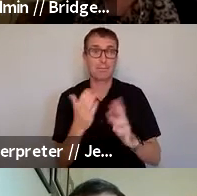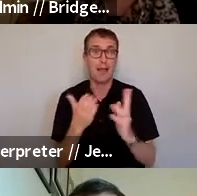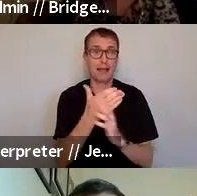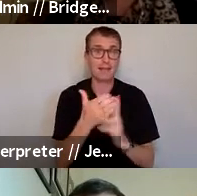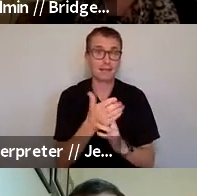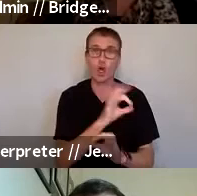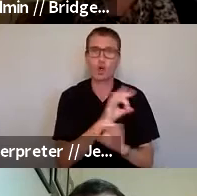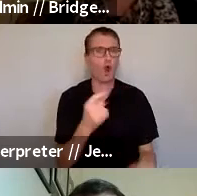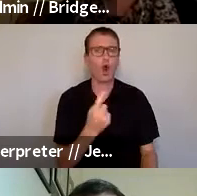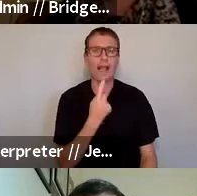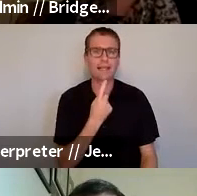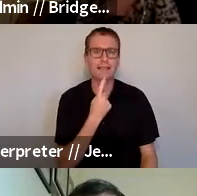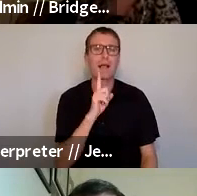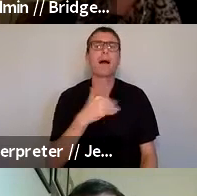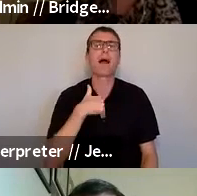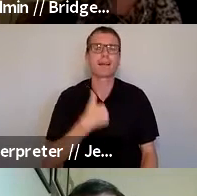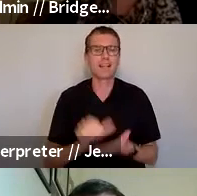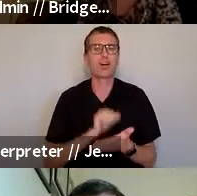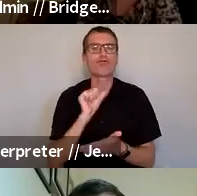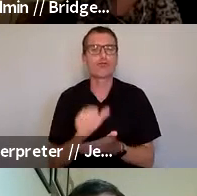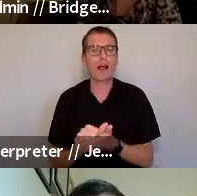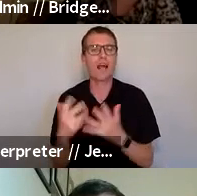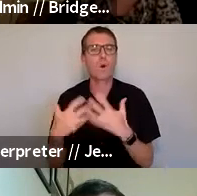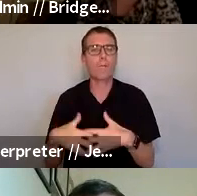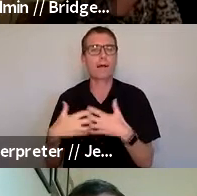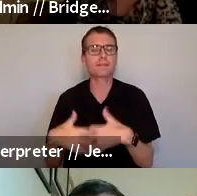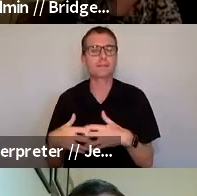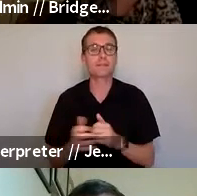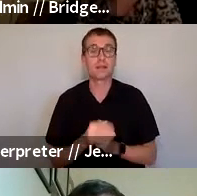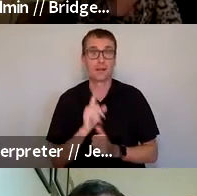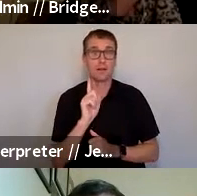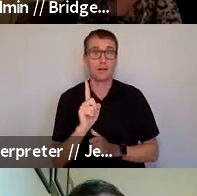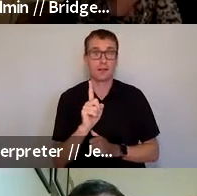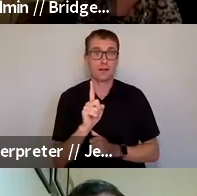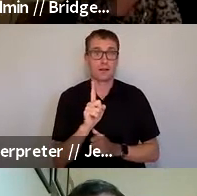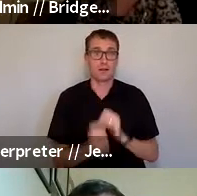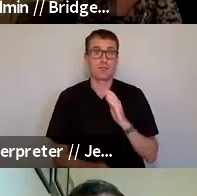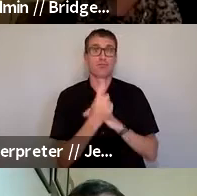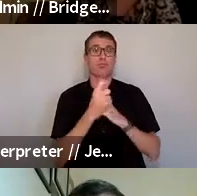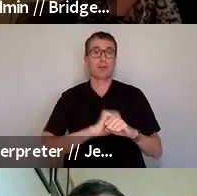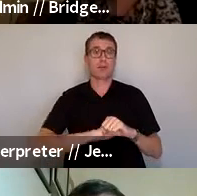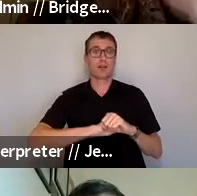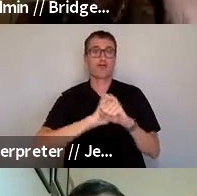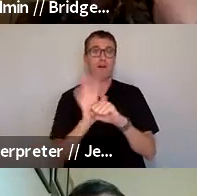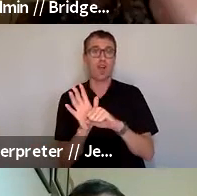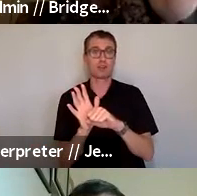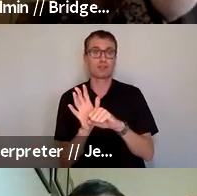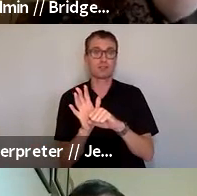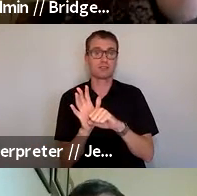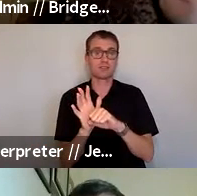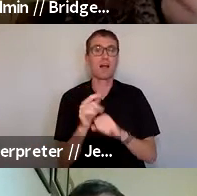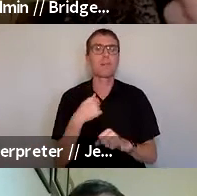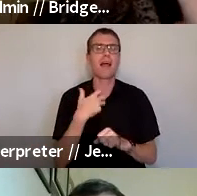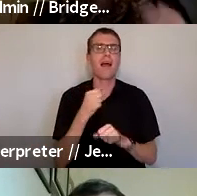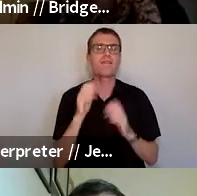it if we have the right equipment, but because COVID came so quickly on us, my pool of interpreters that was already quite